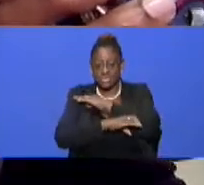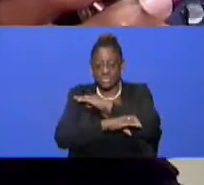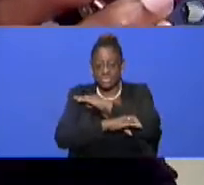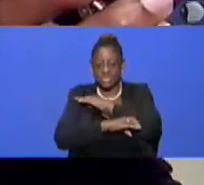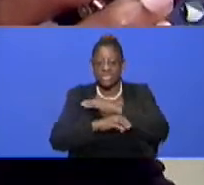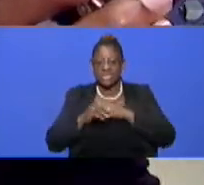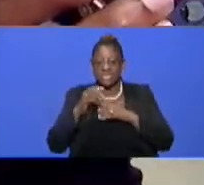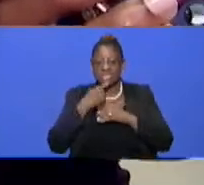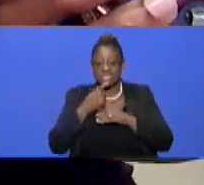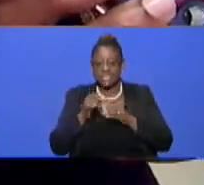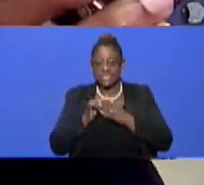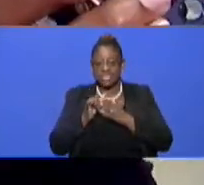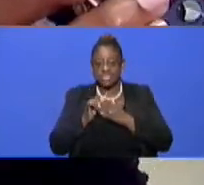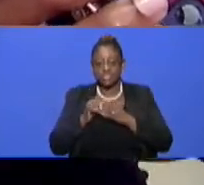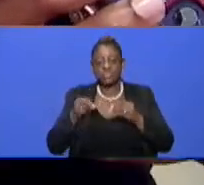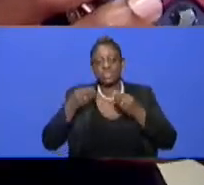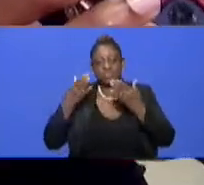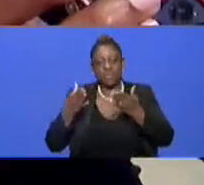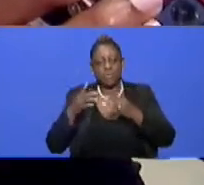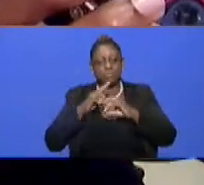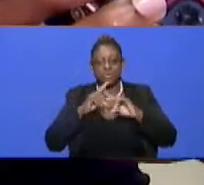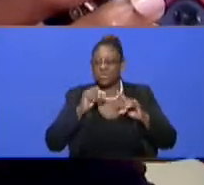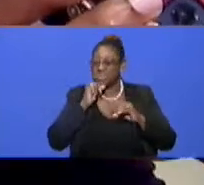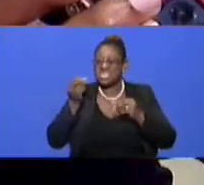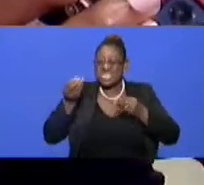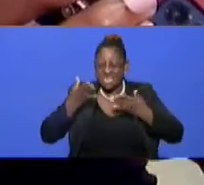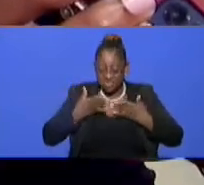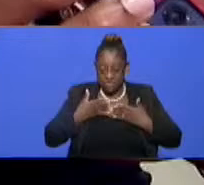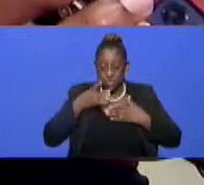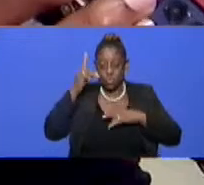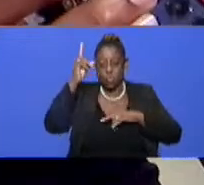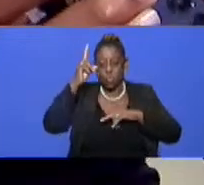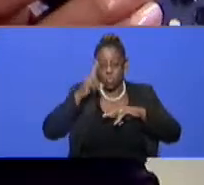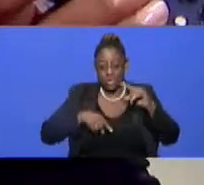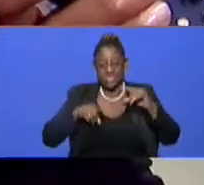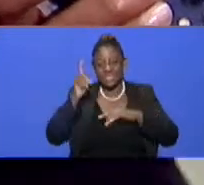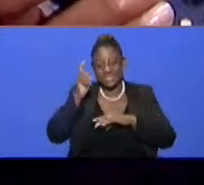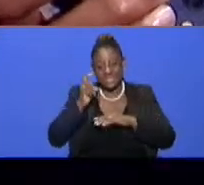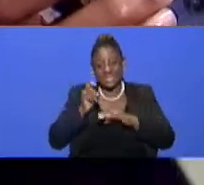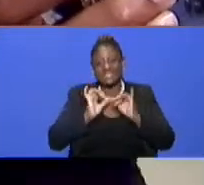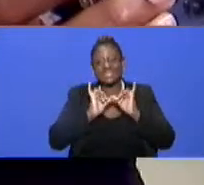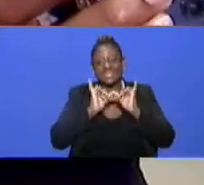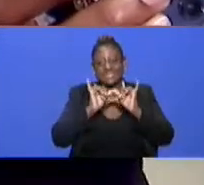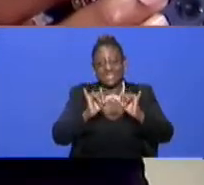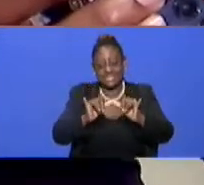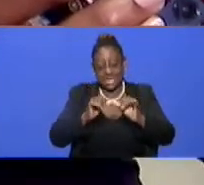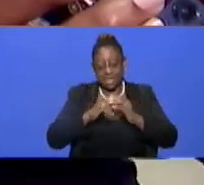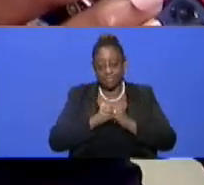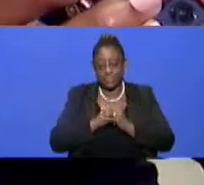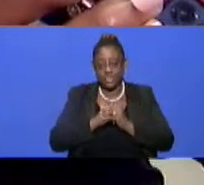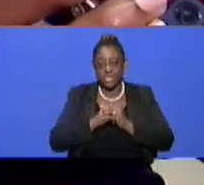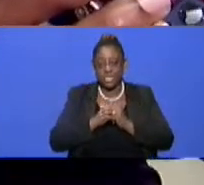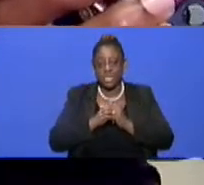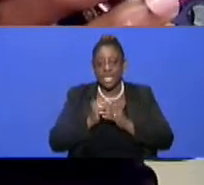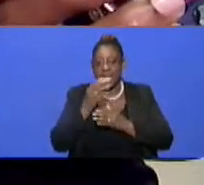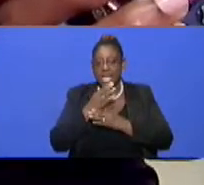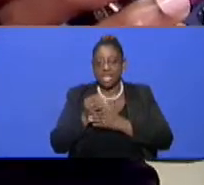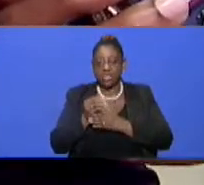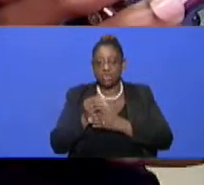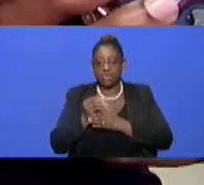something, but then you're not giving us the necessary tools in order for us to sustain it. You're not giving us retention capabilities, and